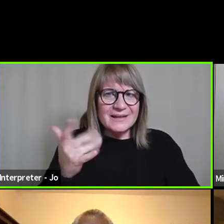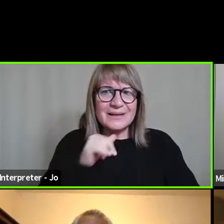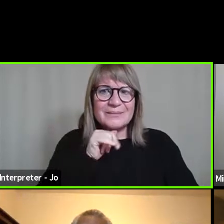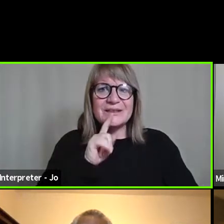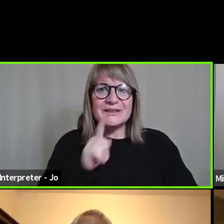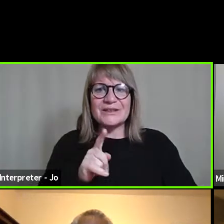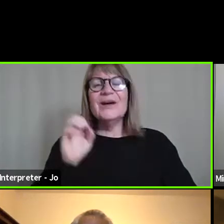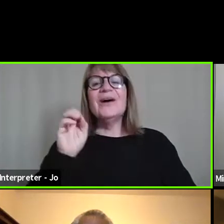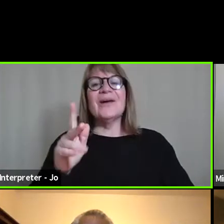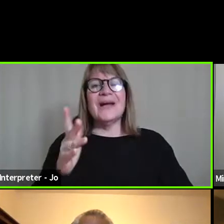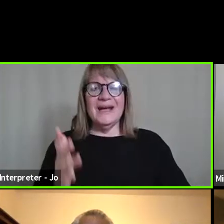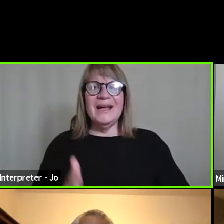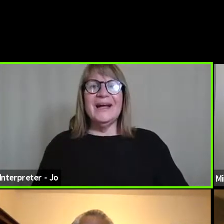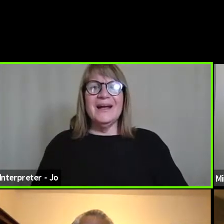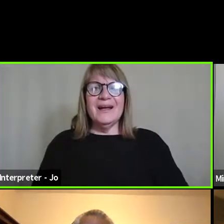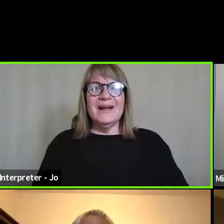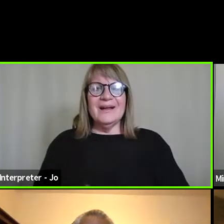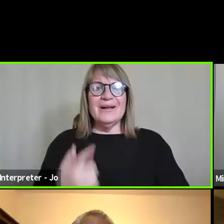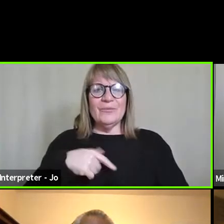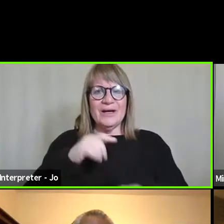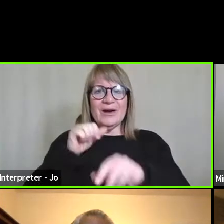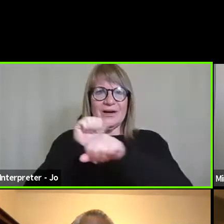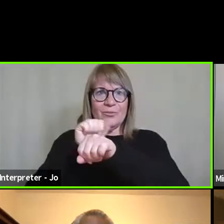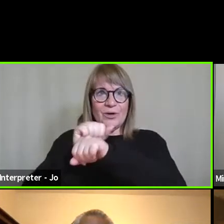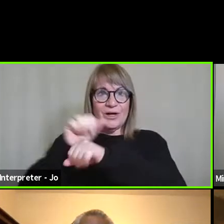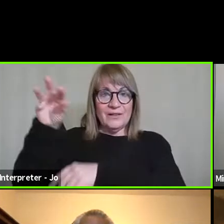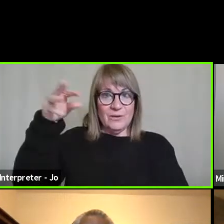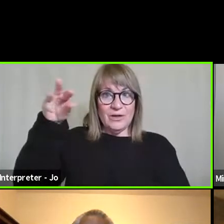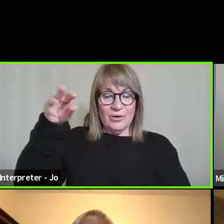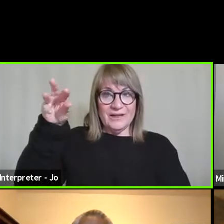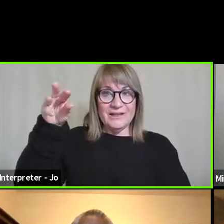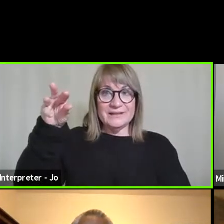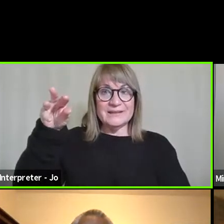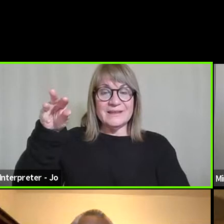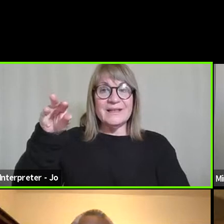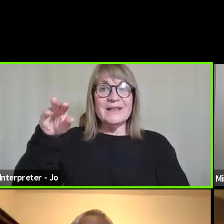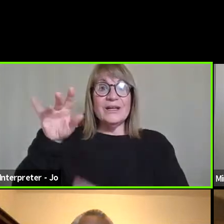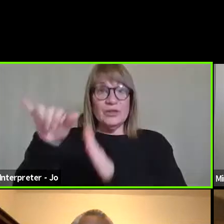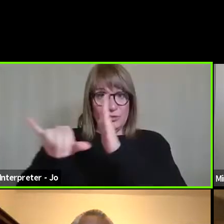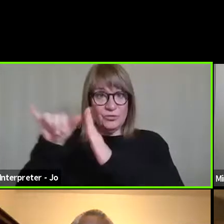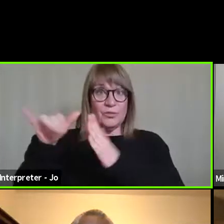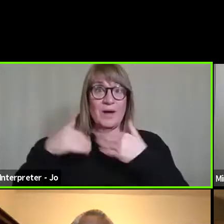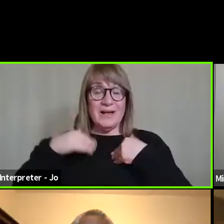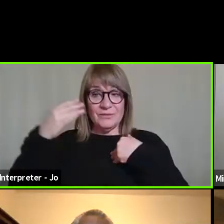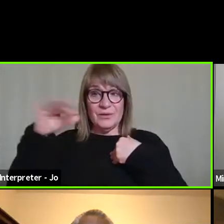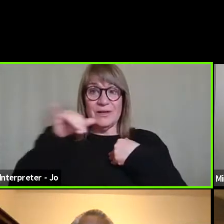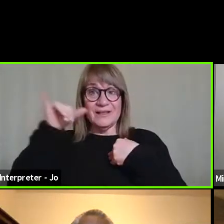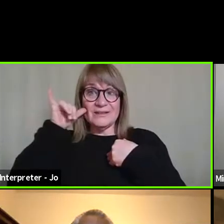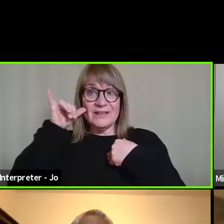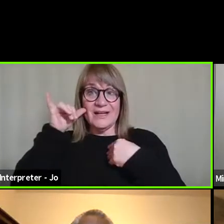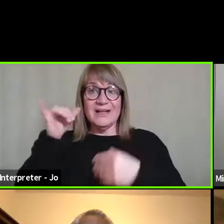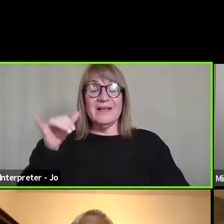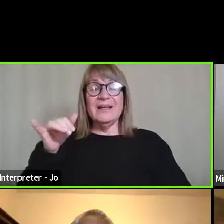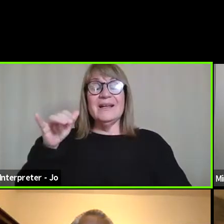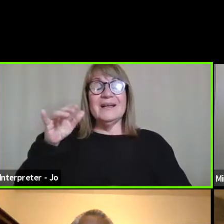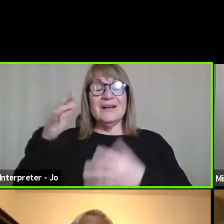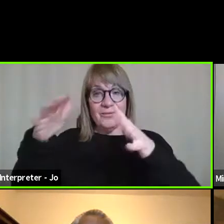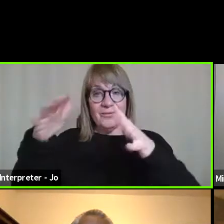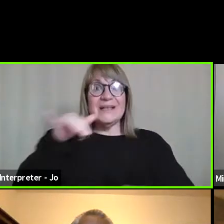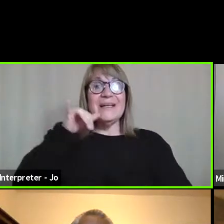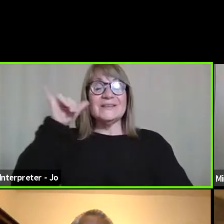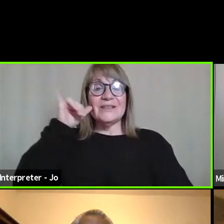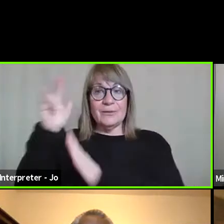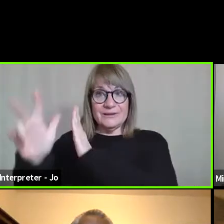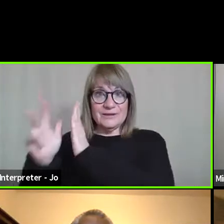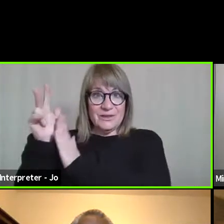okay and we will be working on the recordings they have been already captured at youtube yesterday's was a three hour stream today's is